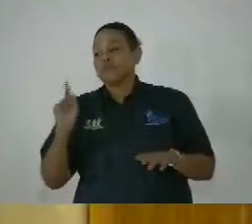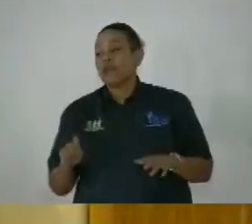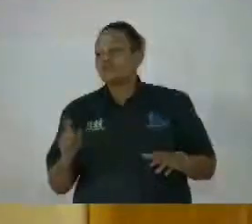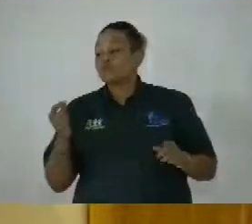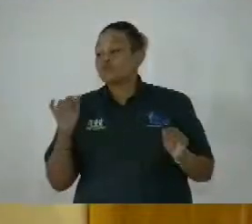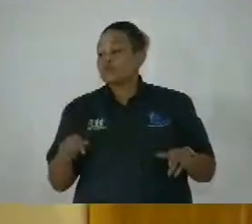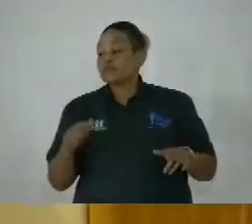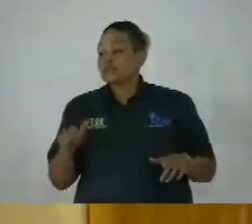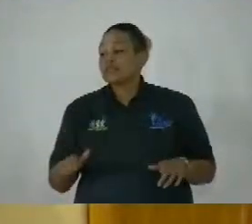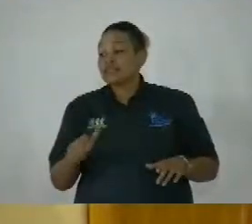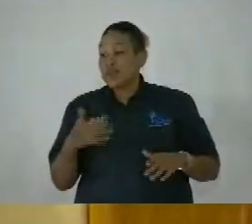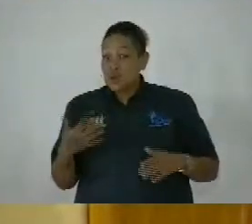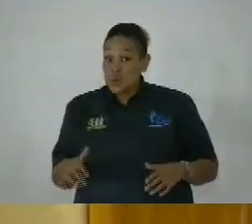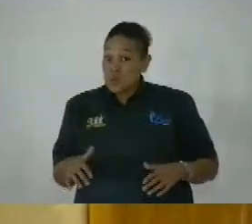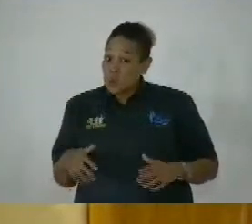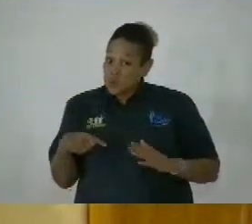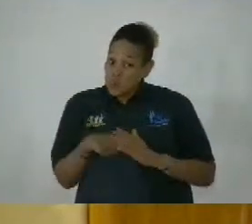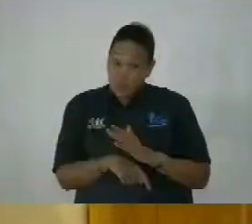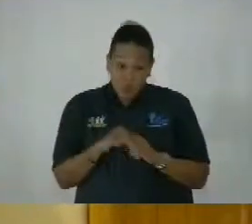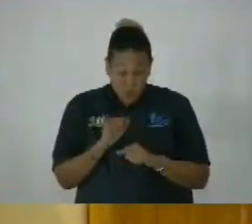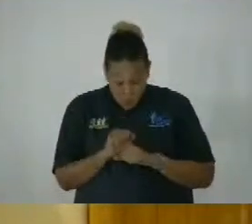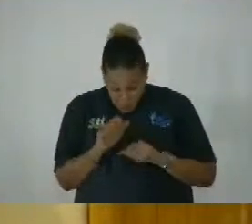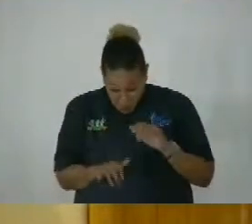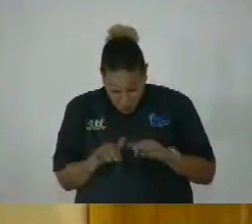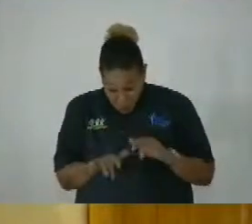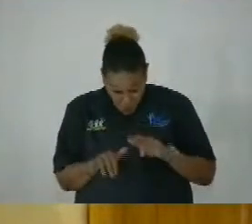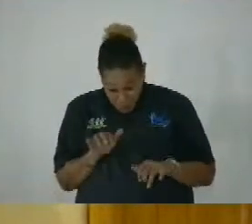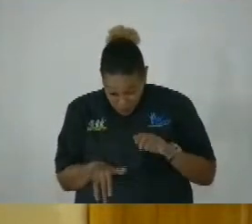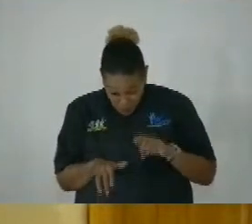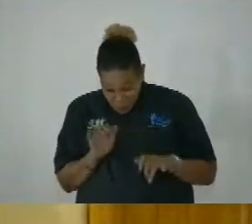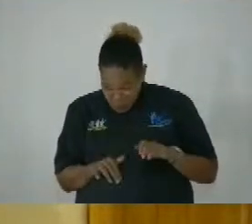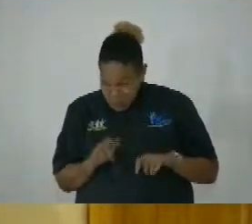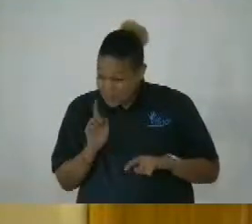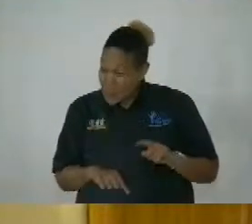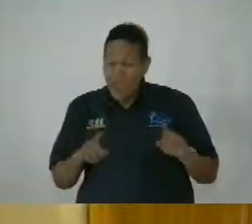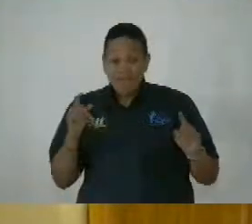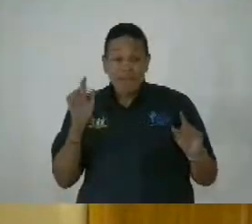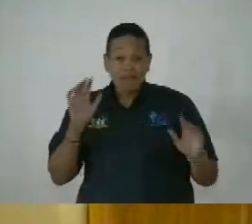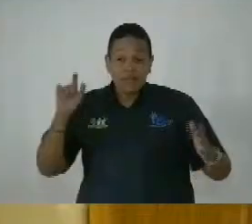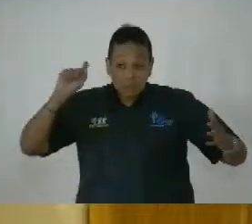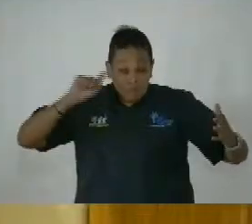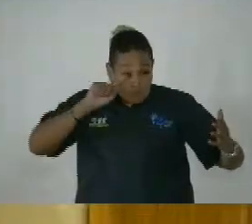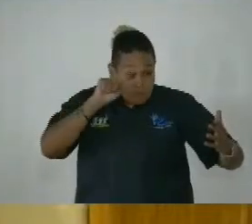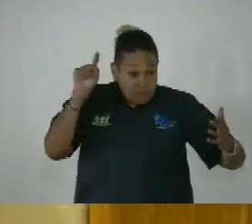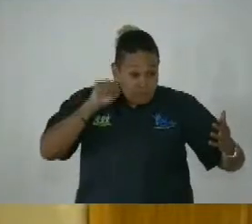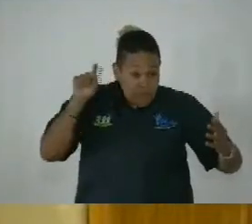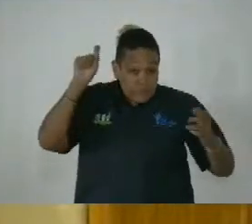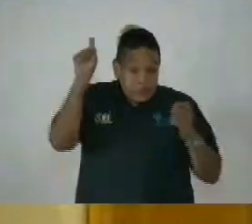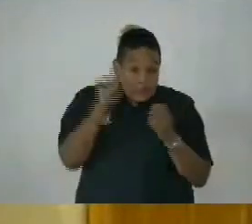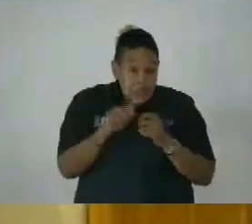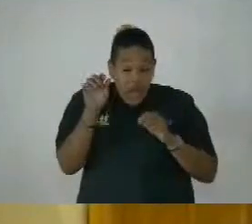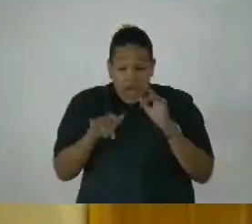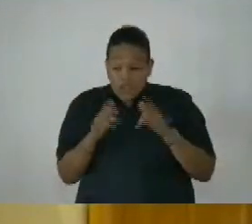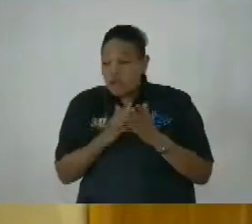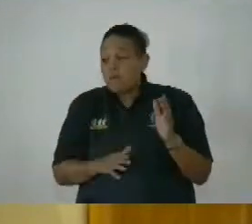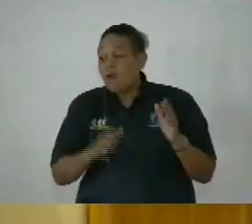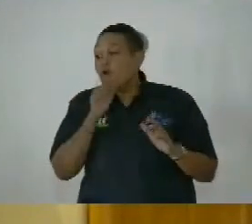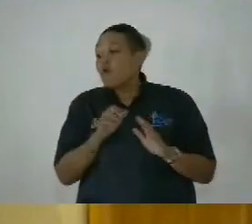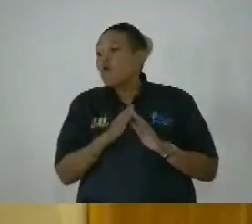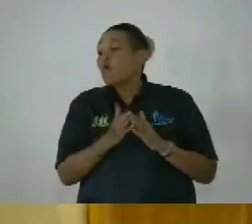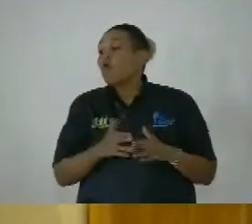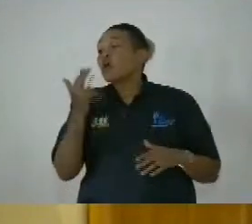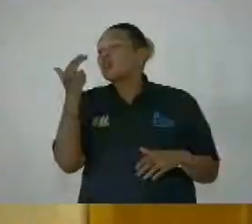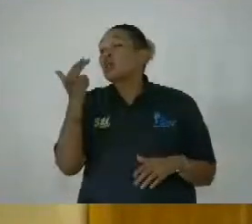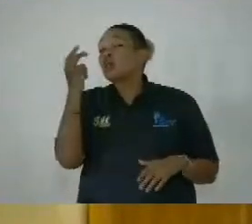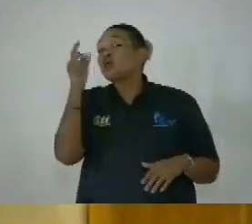that. This is a tedious part of digitization. Cannot go too fast. You have to get it accurate. Some of those old books,